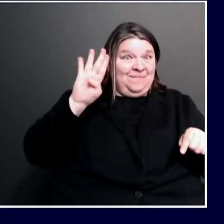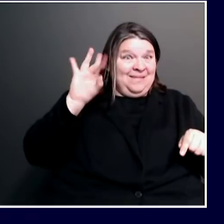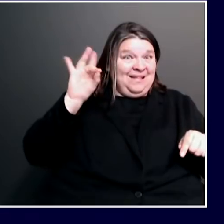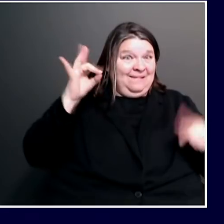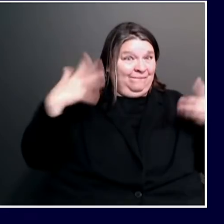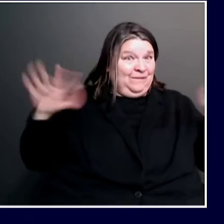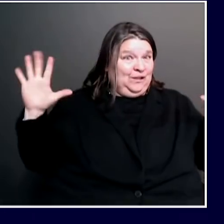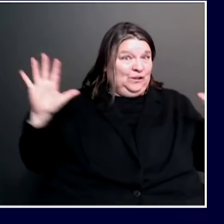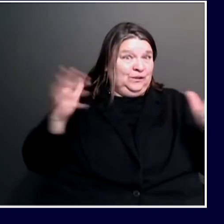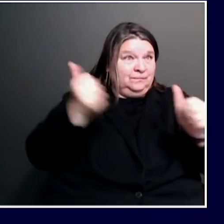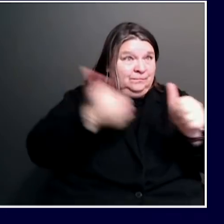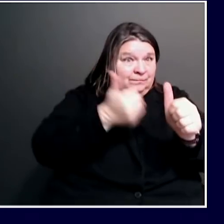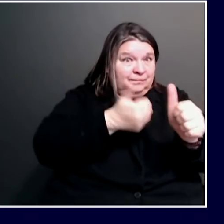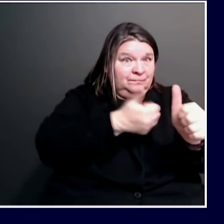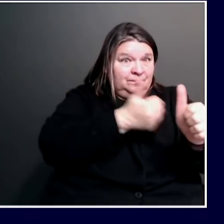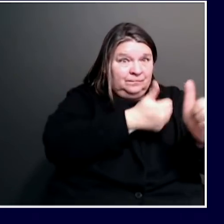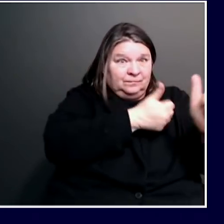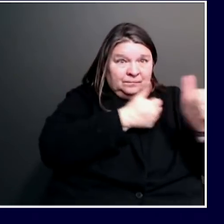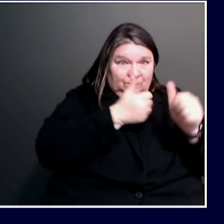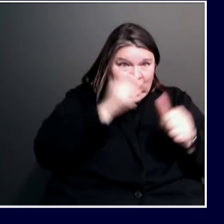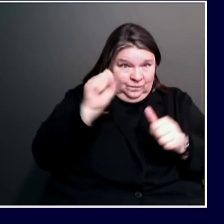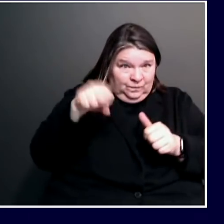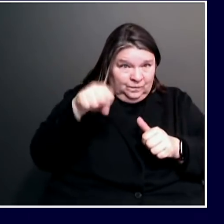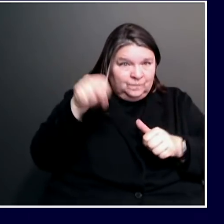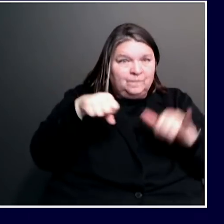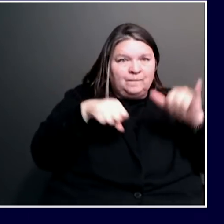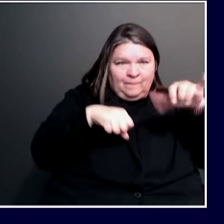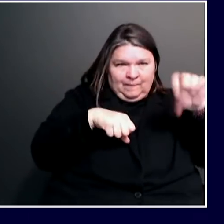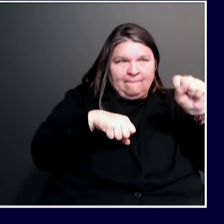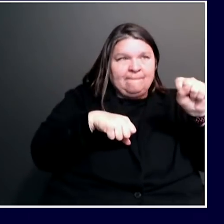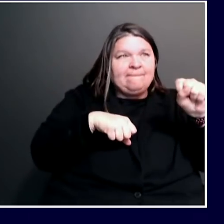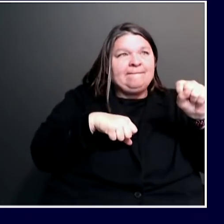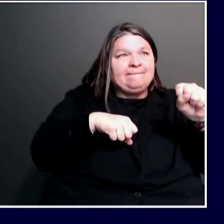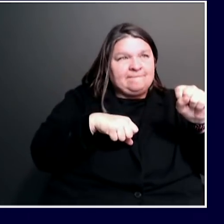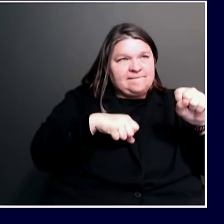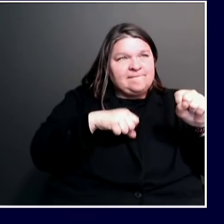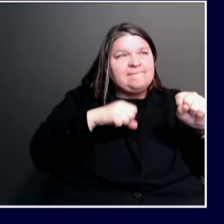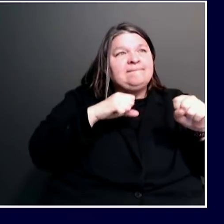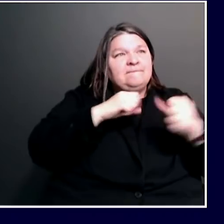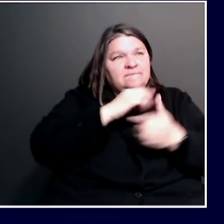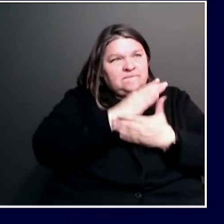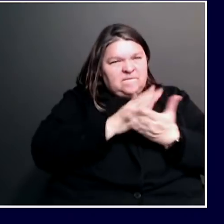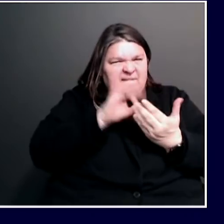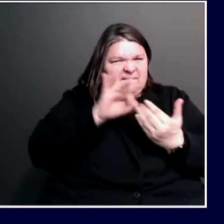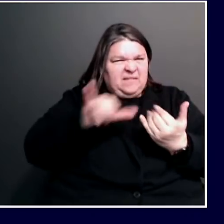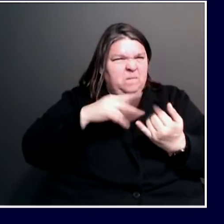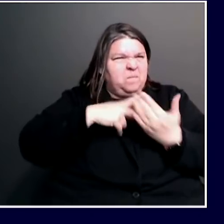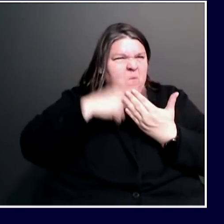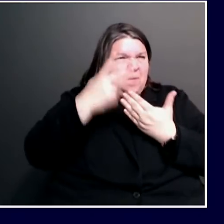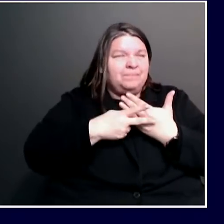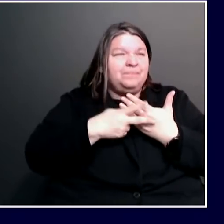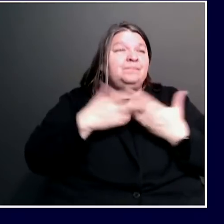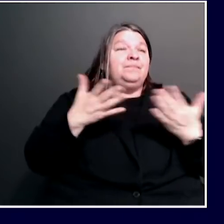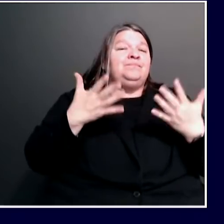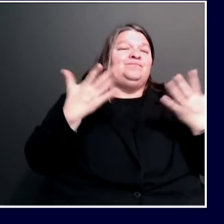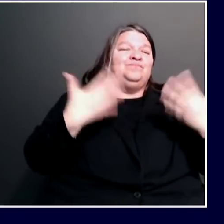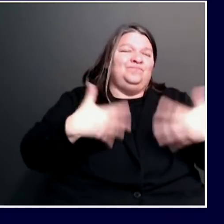right, Patrick. Yes. The last piece of the contact tracing program will be turned off on February